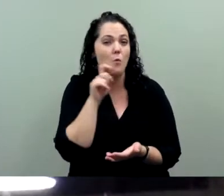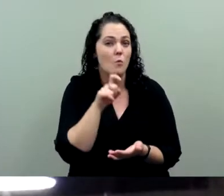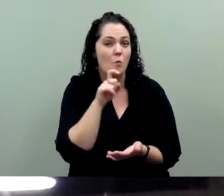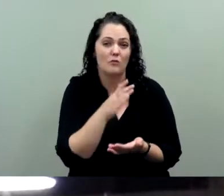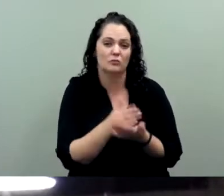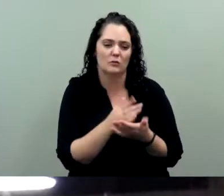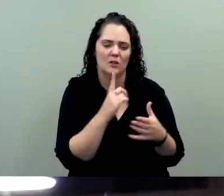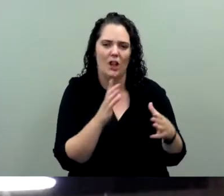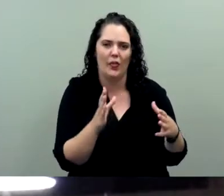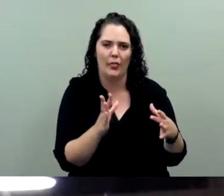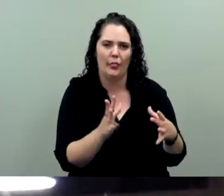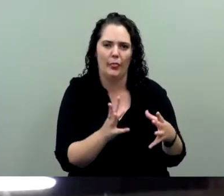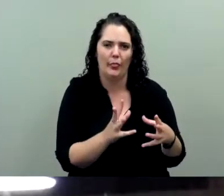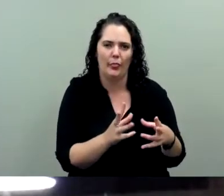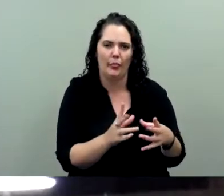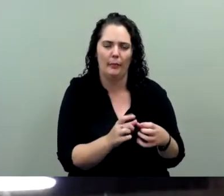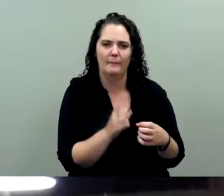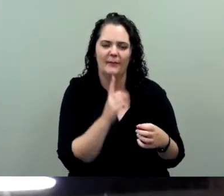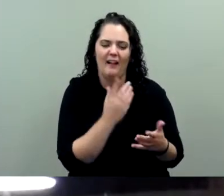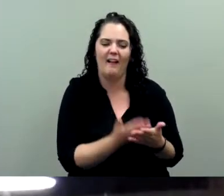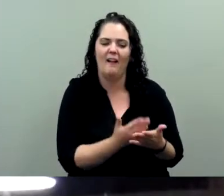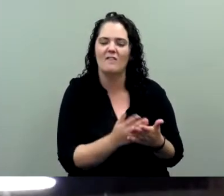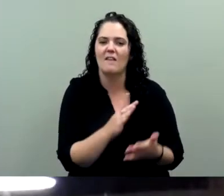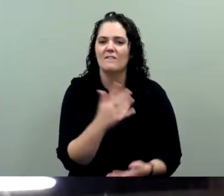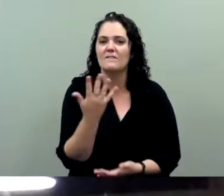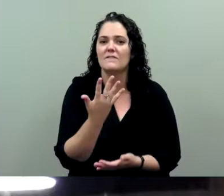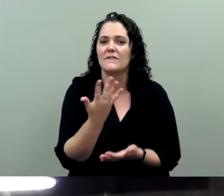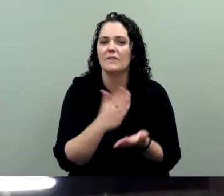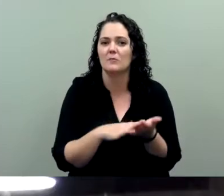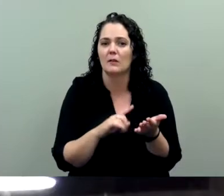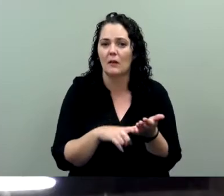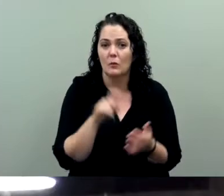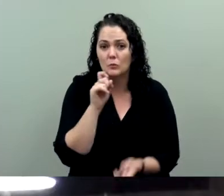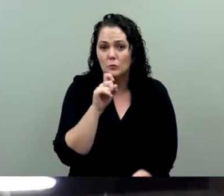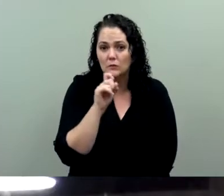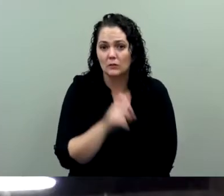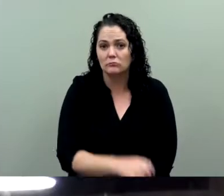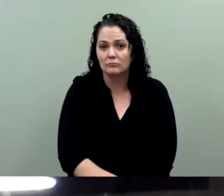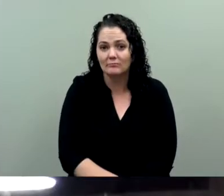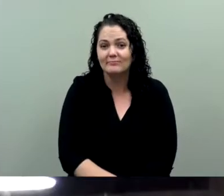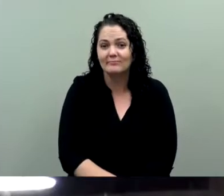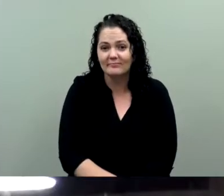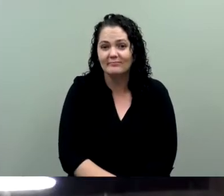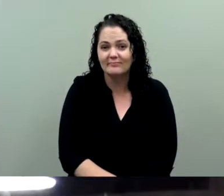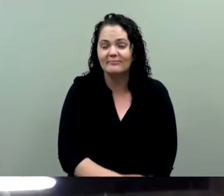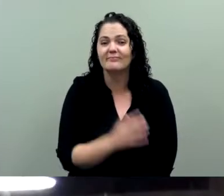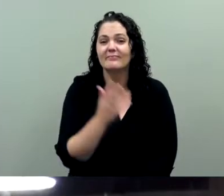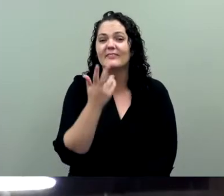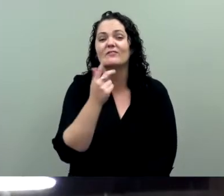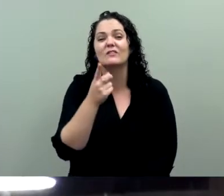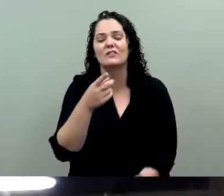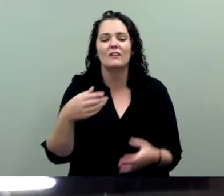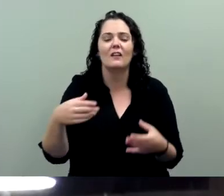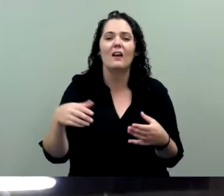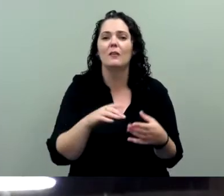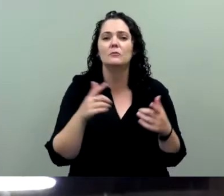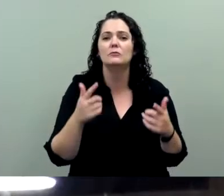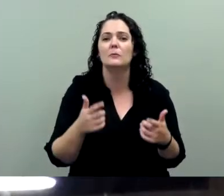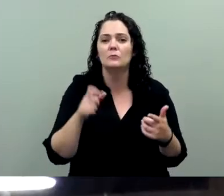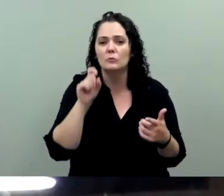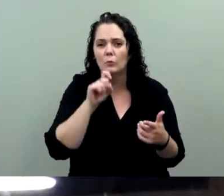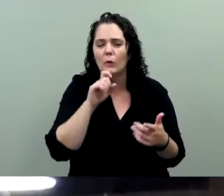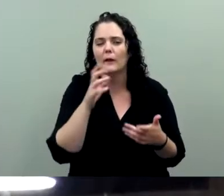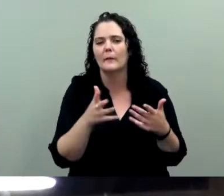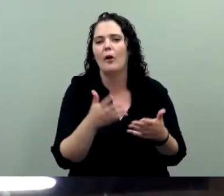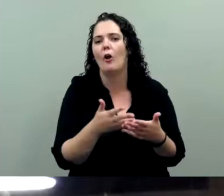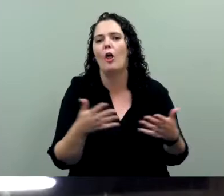You'll get rid of all but about 15 mils of that water. So if you add a little bit more water, you'll just cook it a little bit longer. If you add a